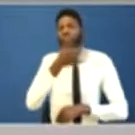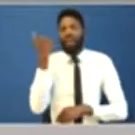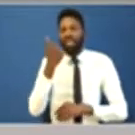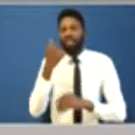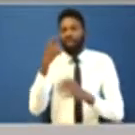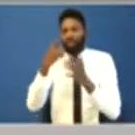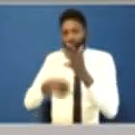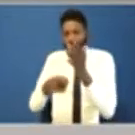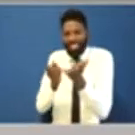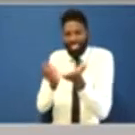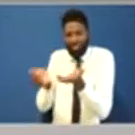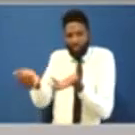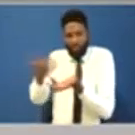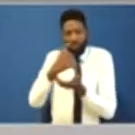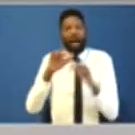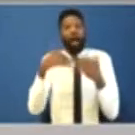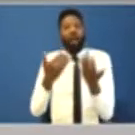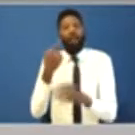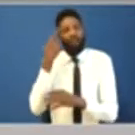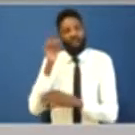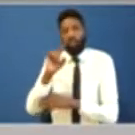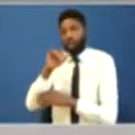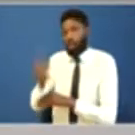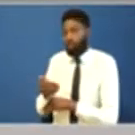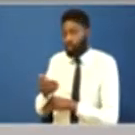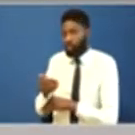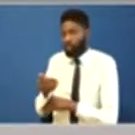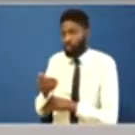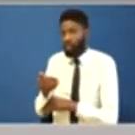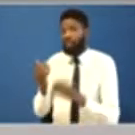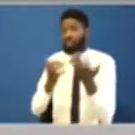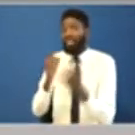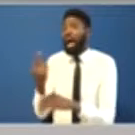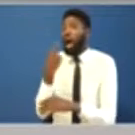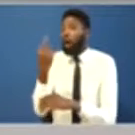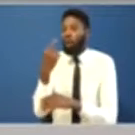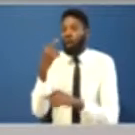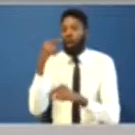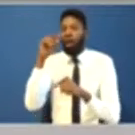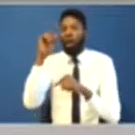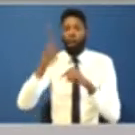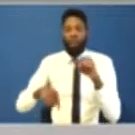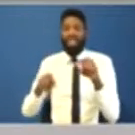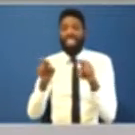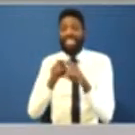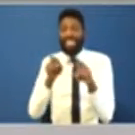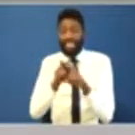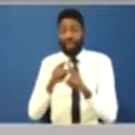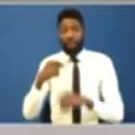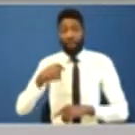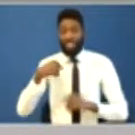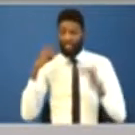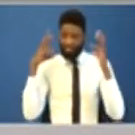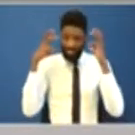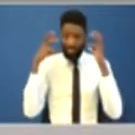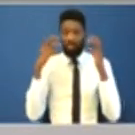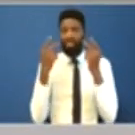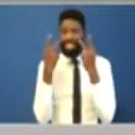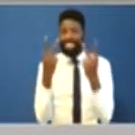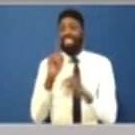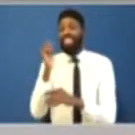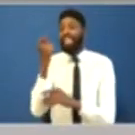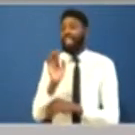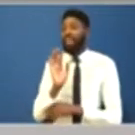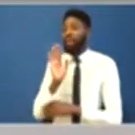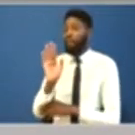county business permits aren't the only way we can generate money as a county something that has frustrated me is that if you look at kenya's paris